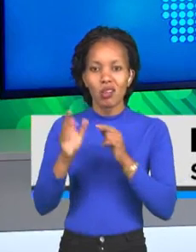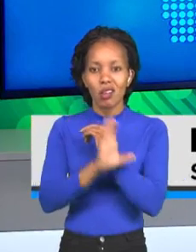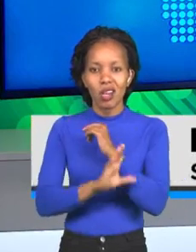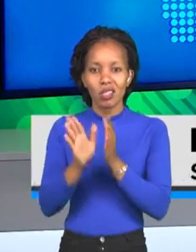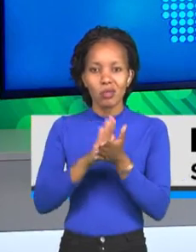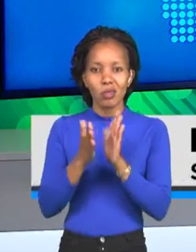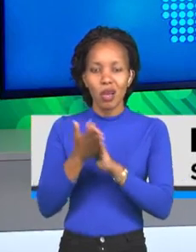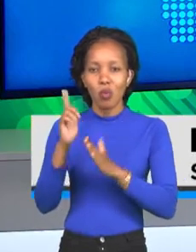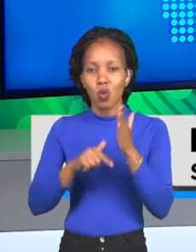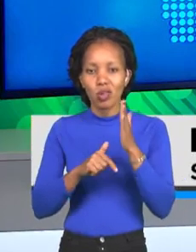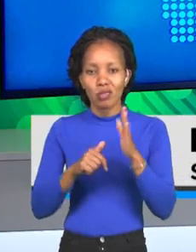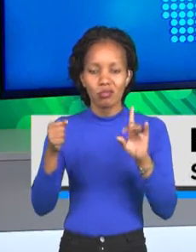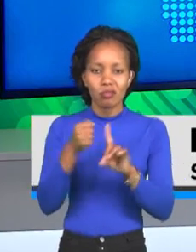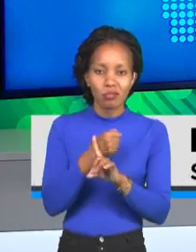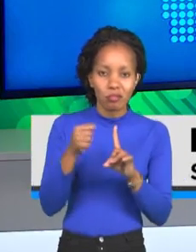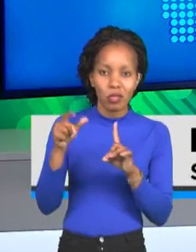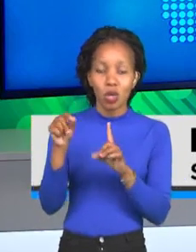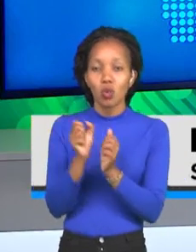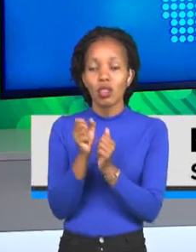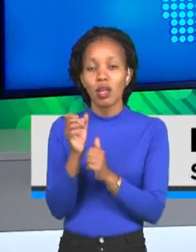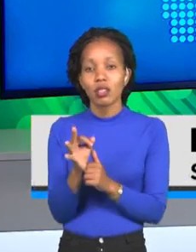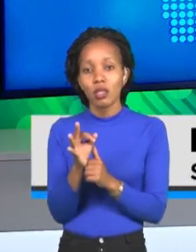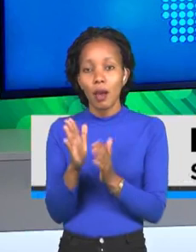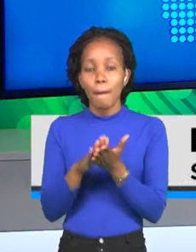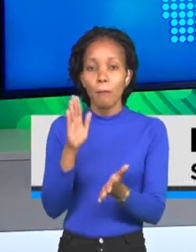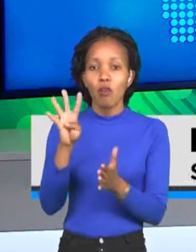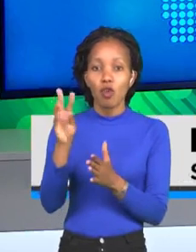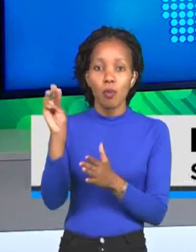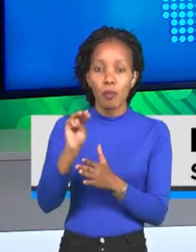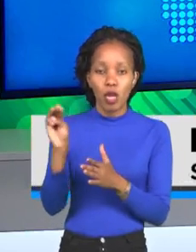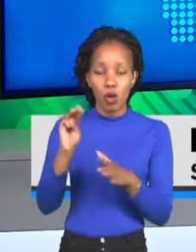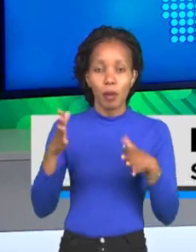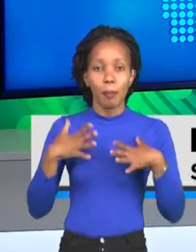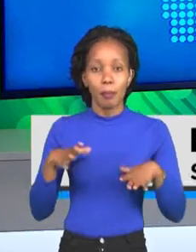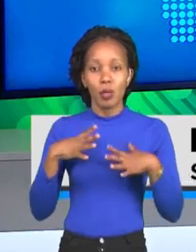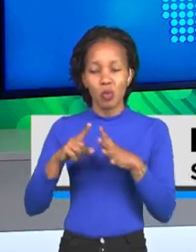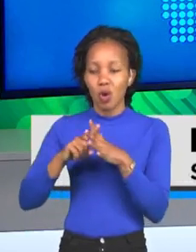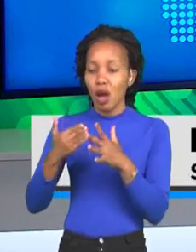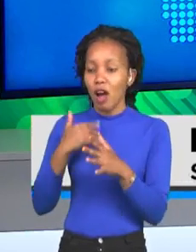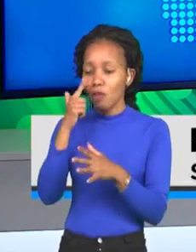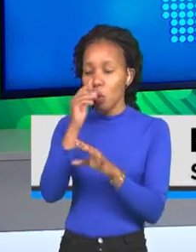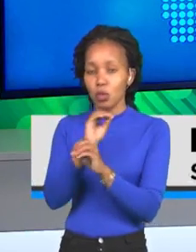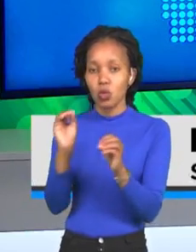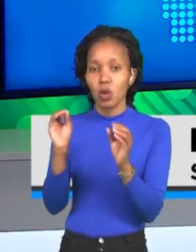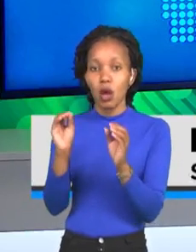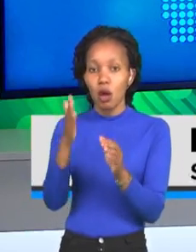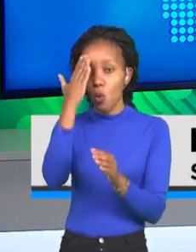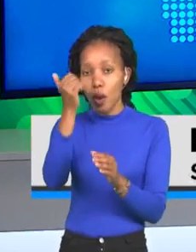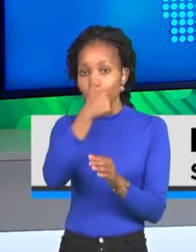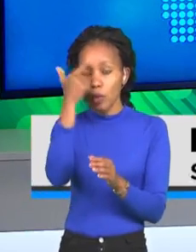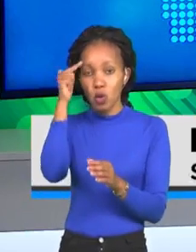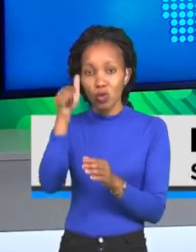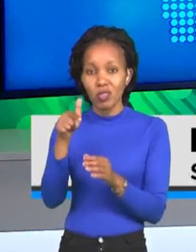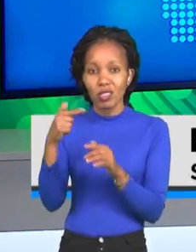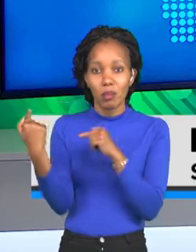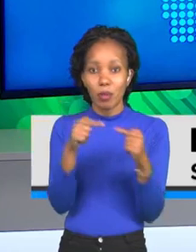became embroiled in a civil strife in 2013. More than 4 million people have since been displaced as a result of the conflict. Some,